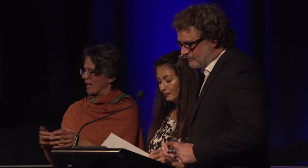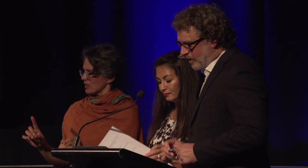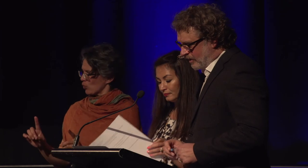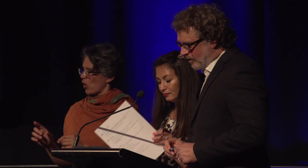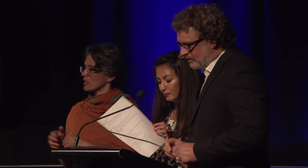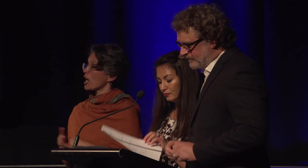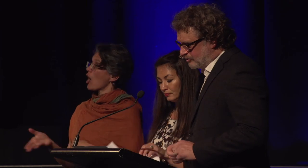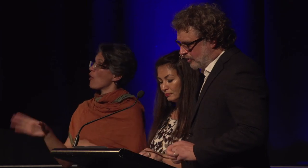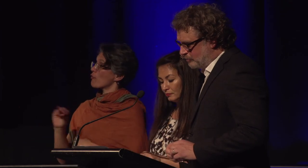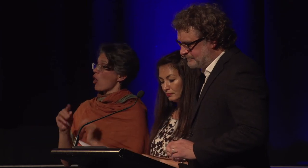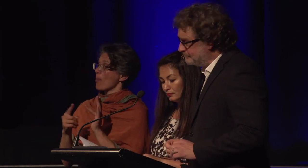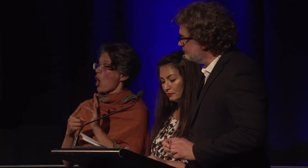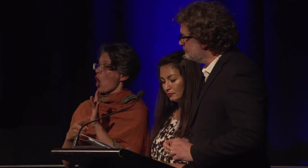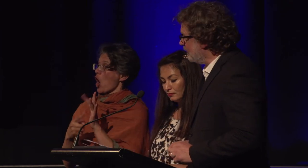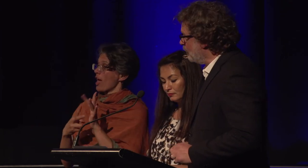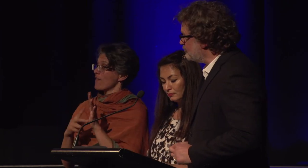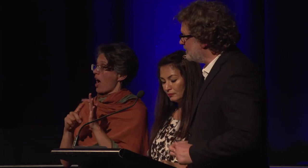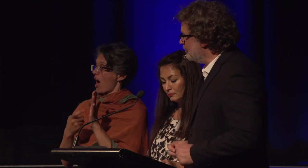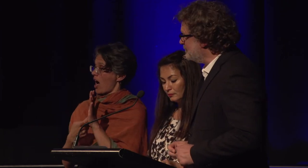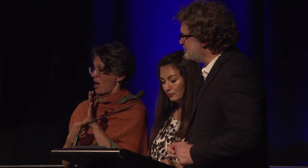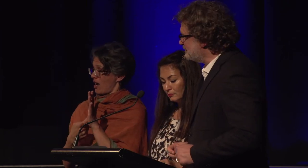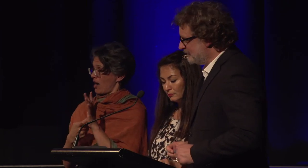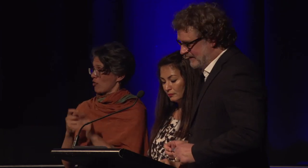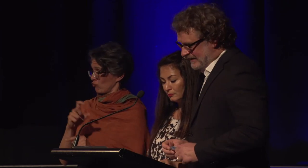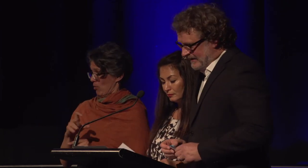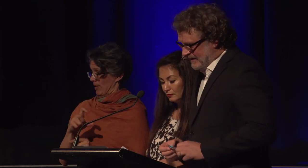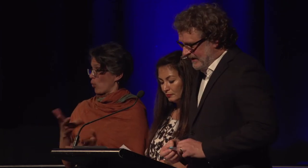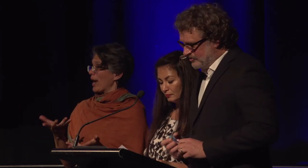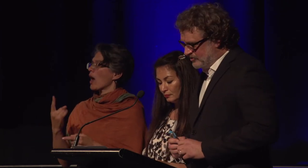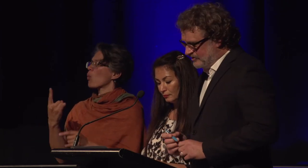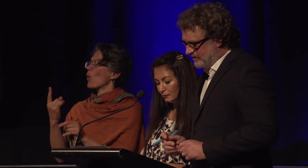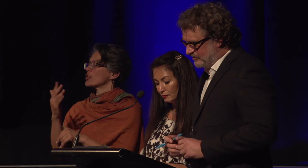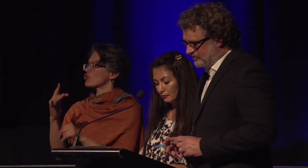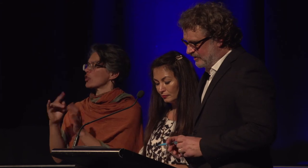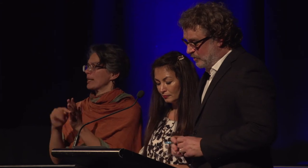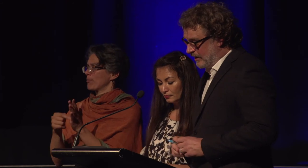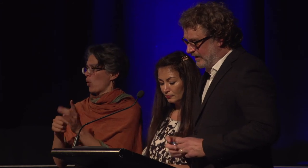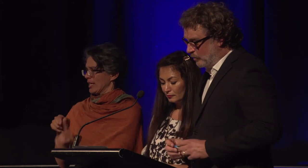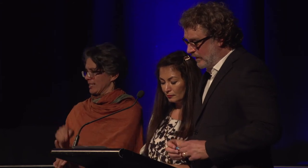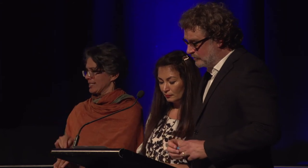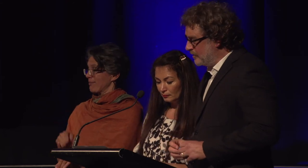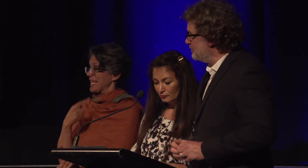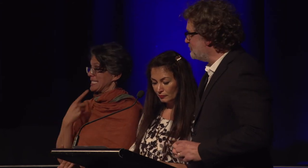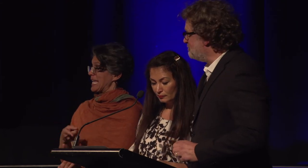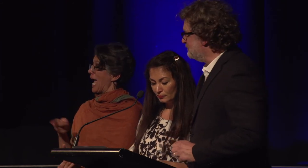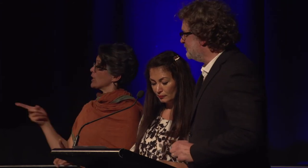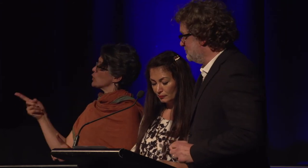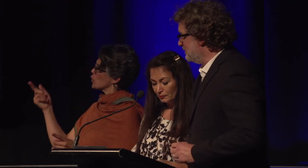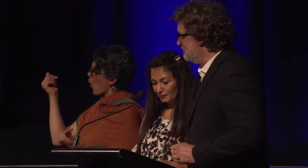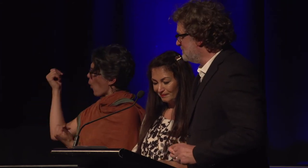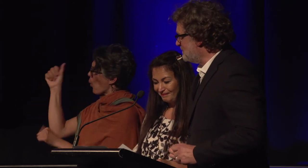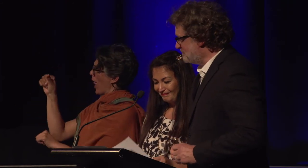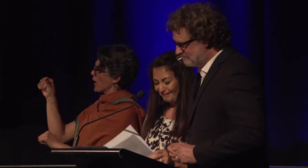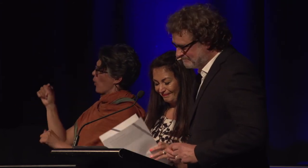It's from Oliver Crowman at One Tree Point, and she says that you are a well-known and respected